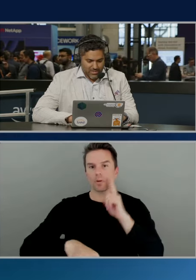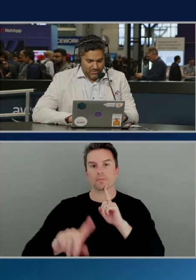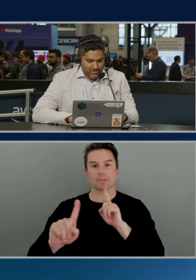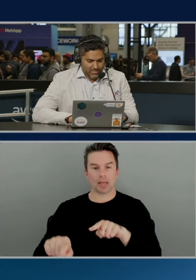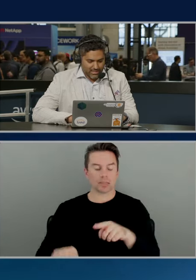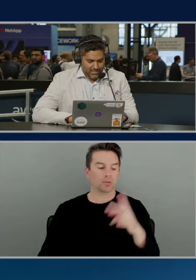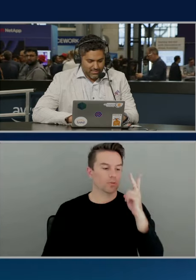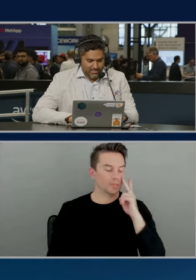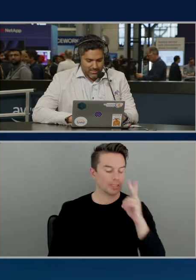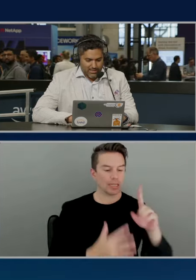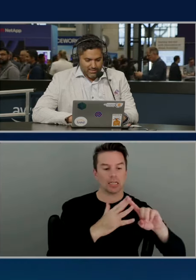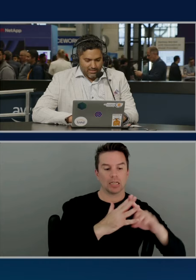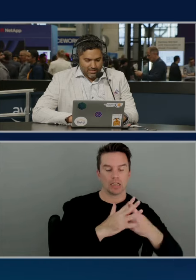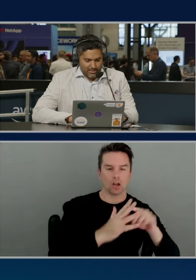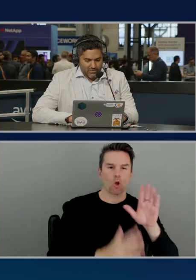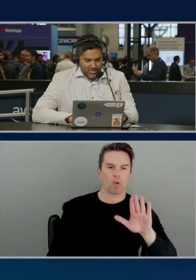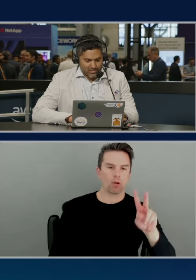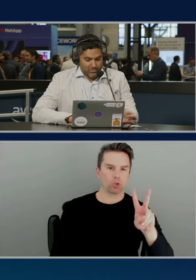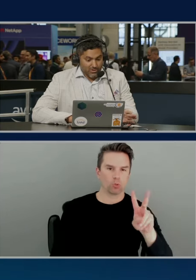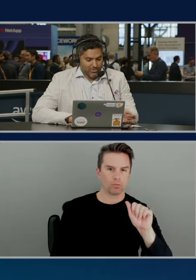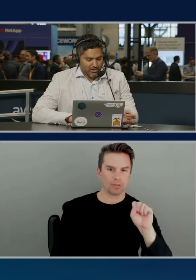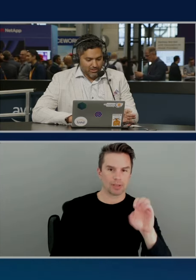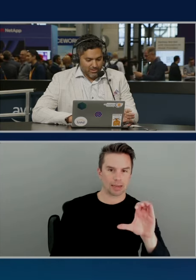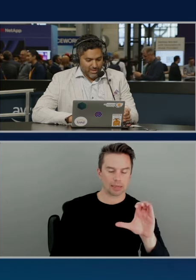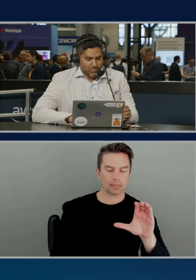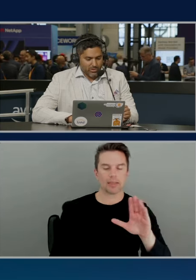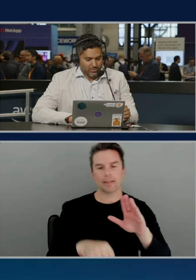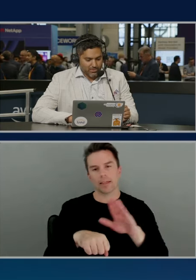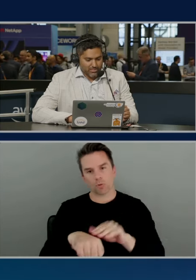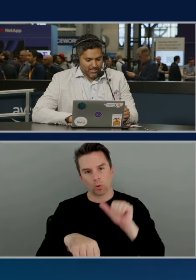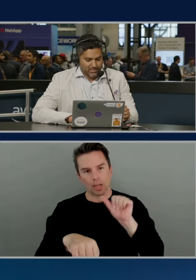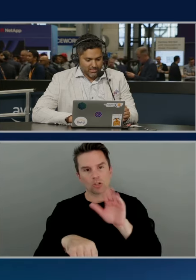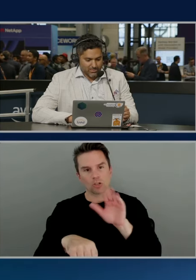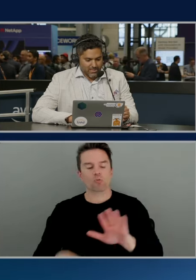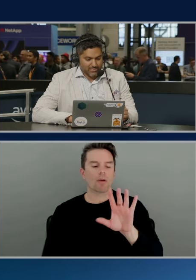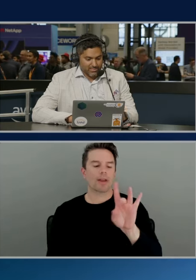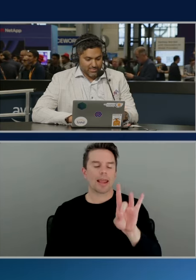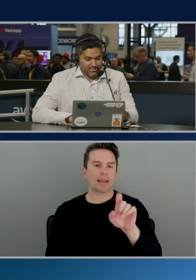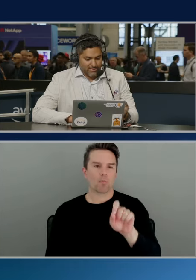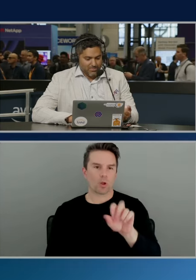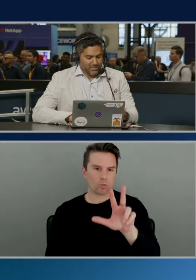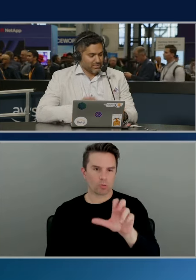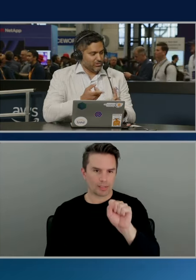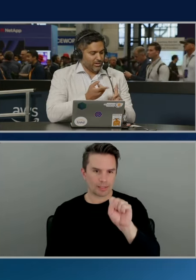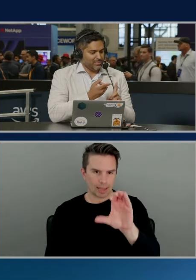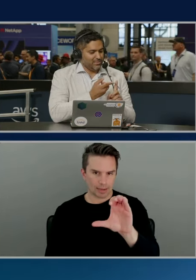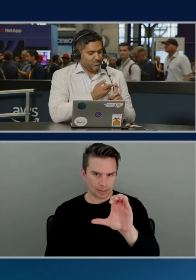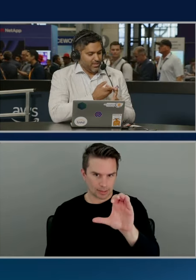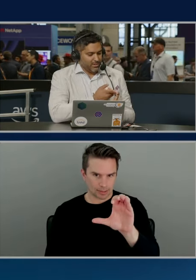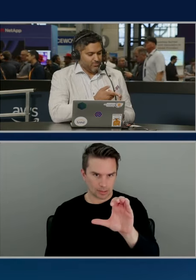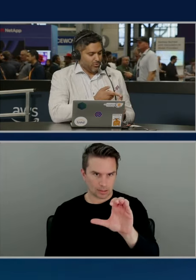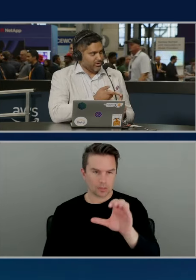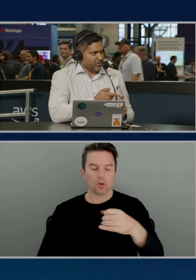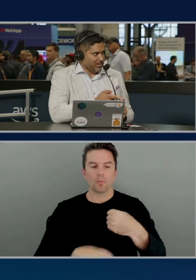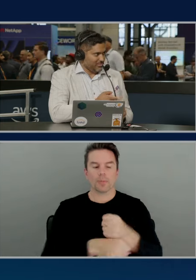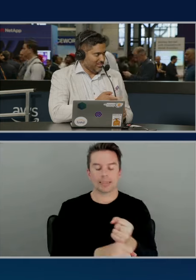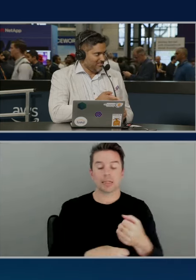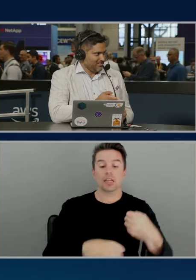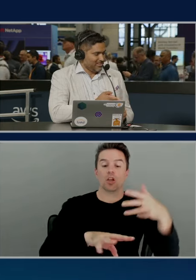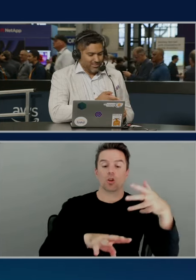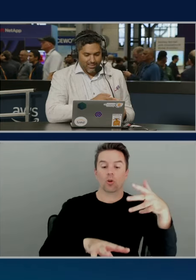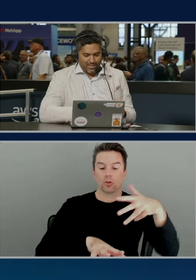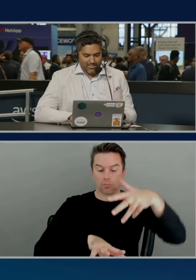was about 2 seconds. The invocation was overall 8.3 seconds to basically create the embedding for your